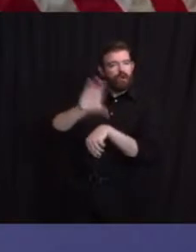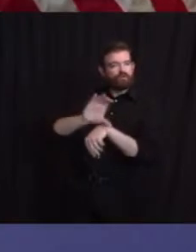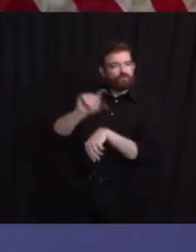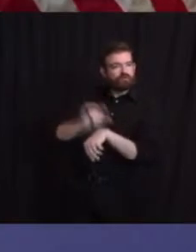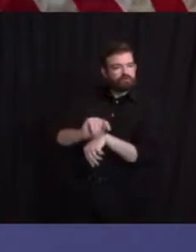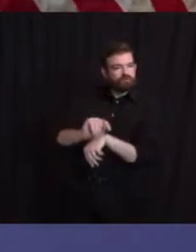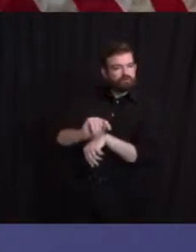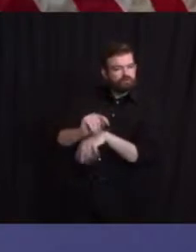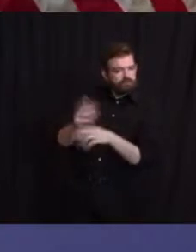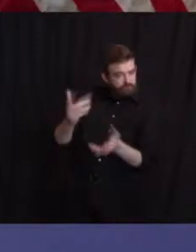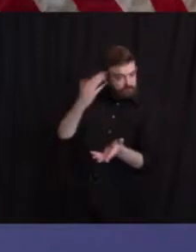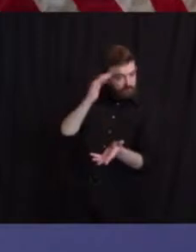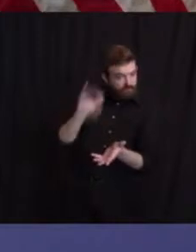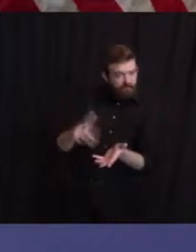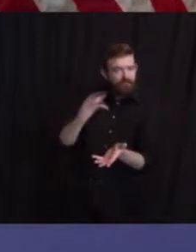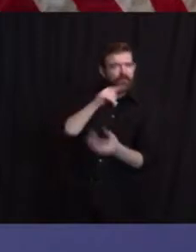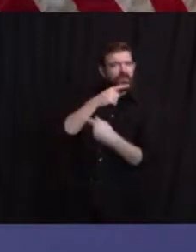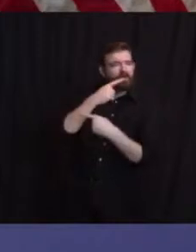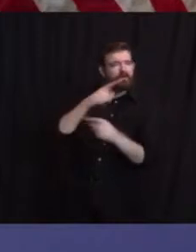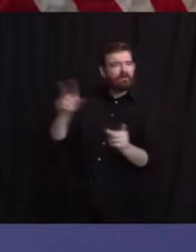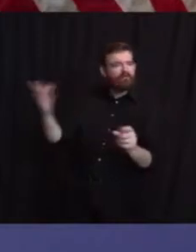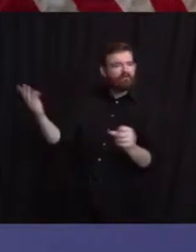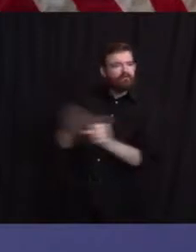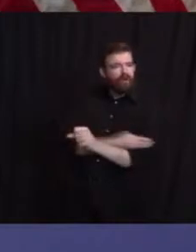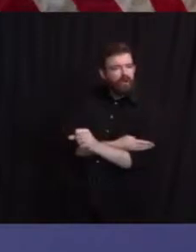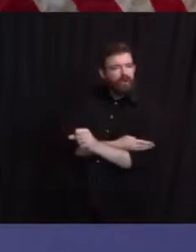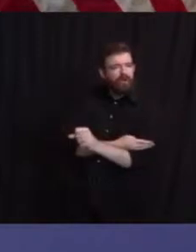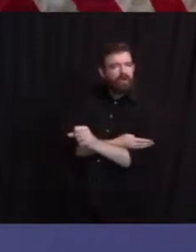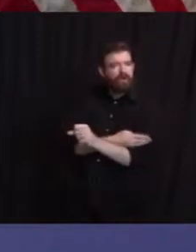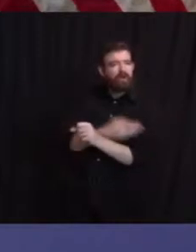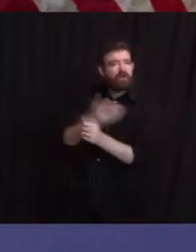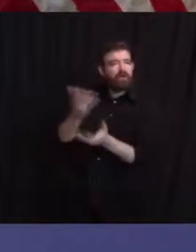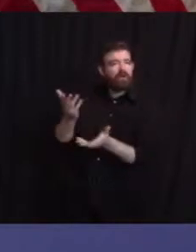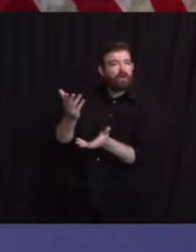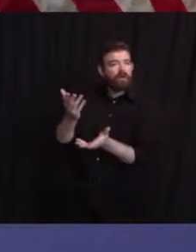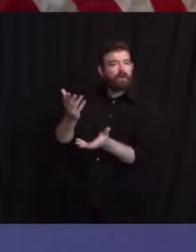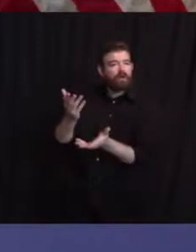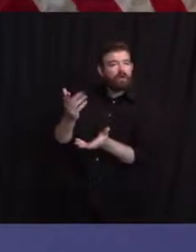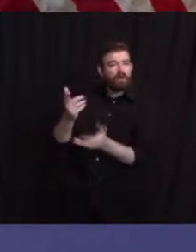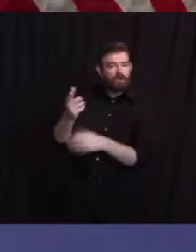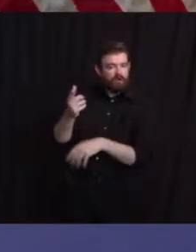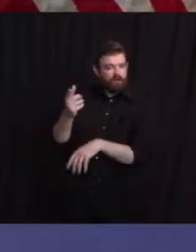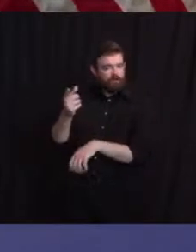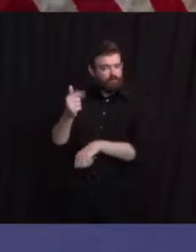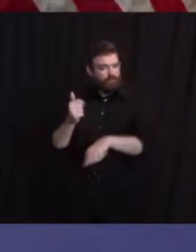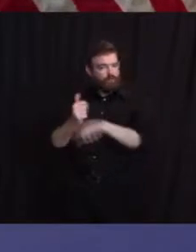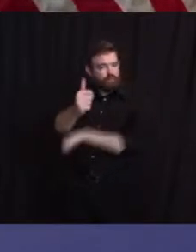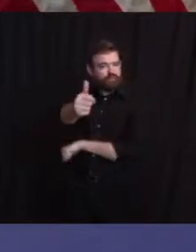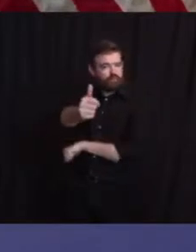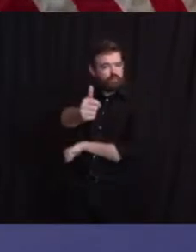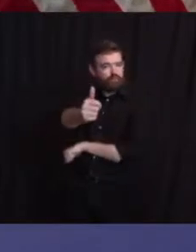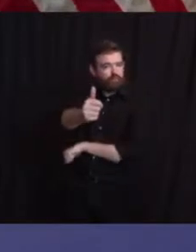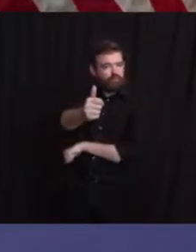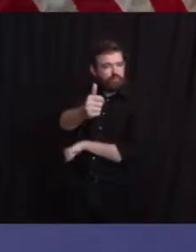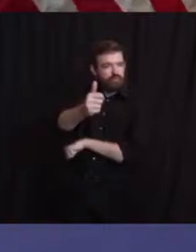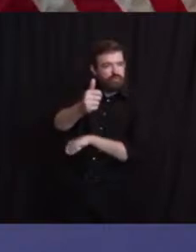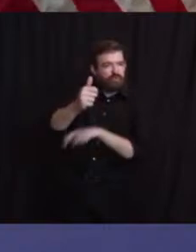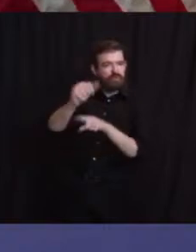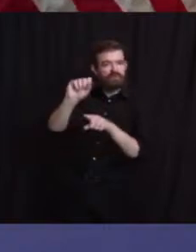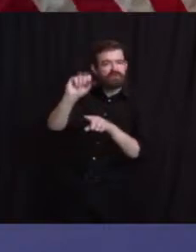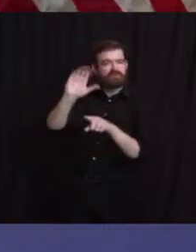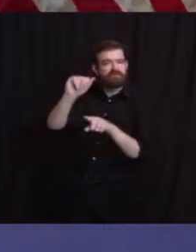a response to his claims about being made a scapegoat? And lastly, are there any other senior members of your administration that